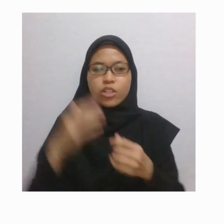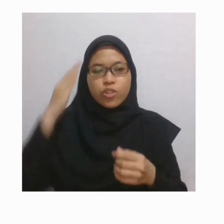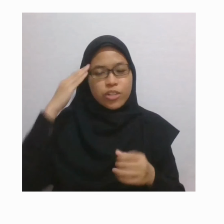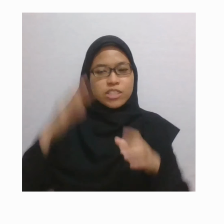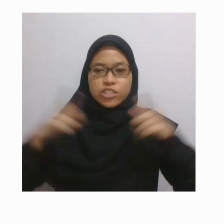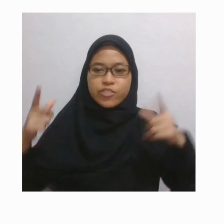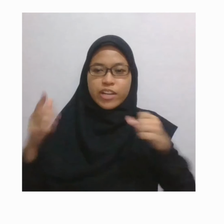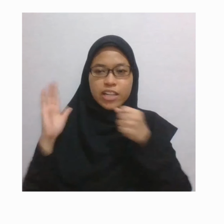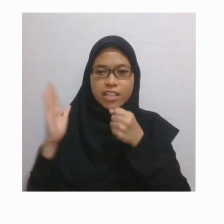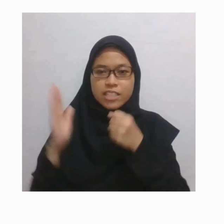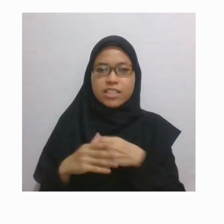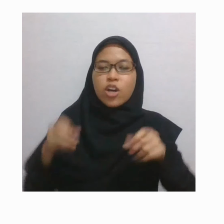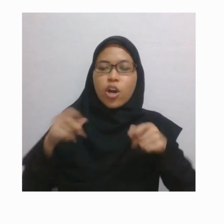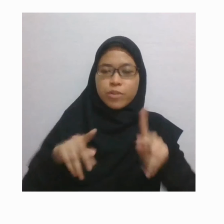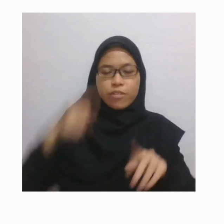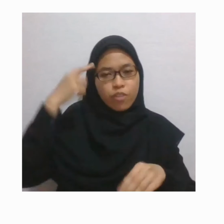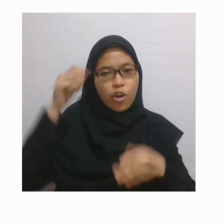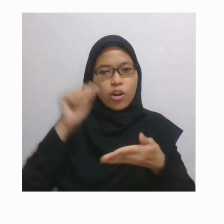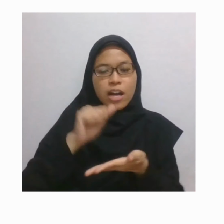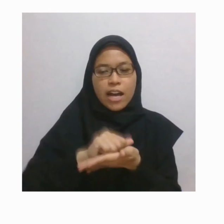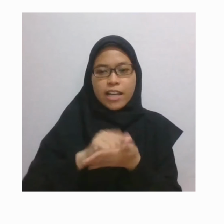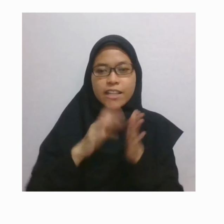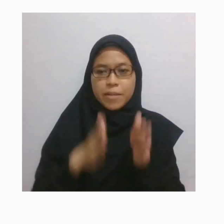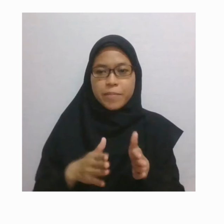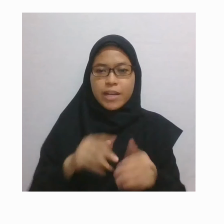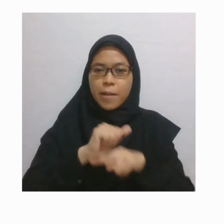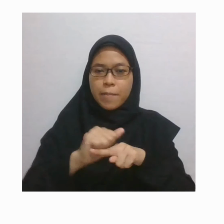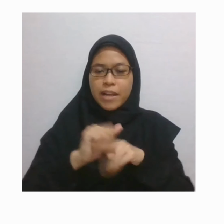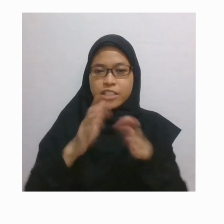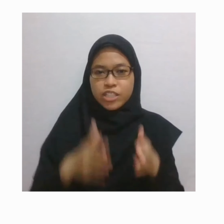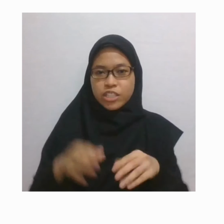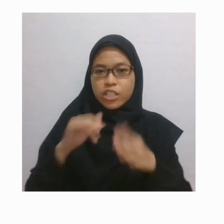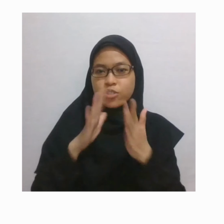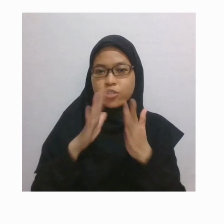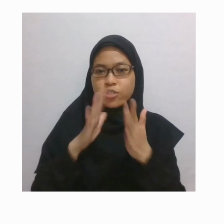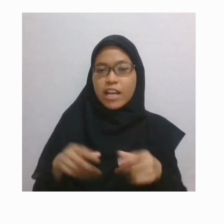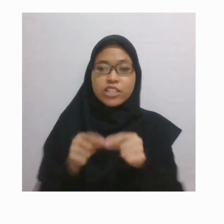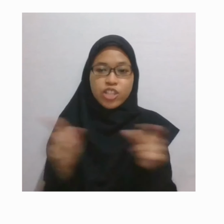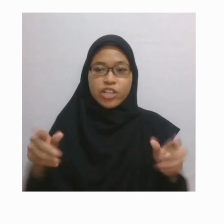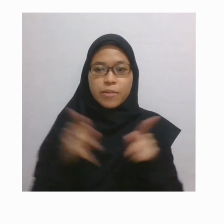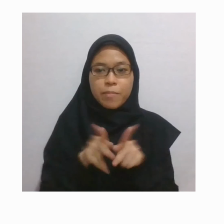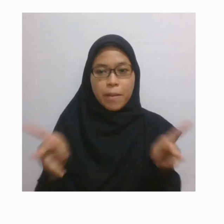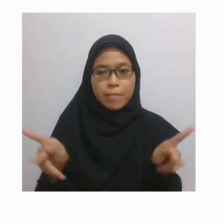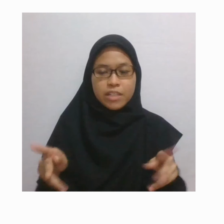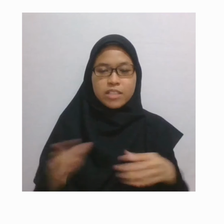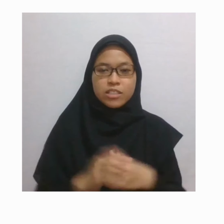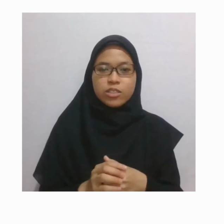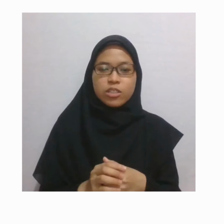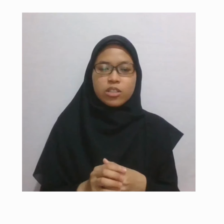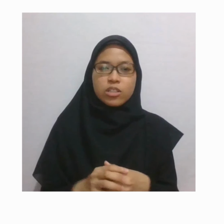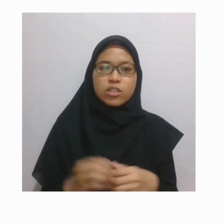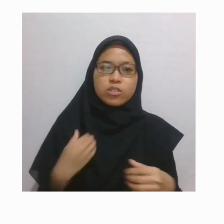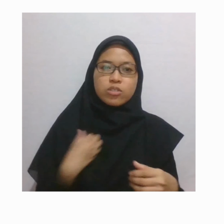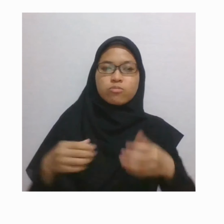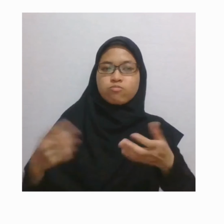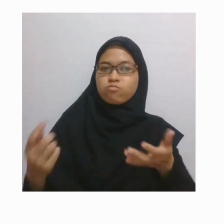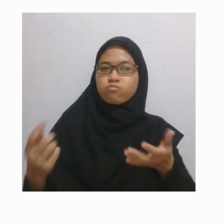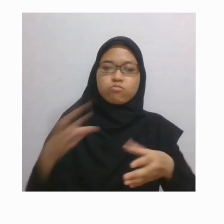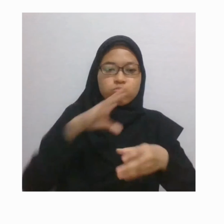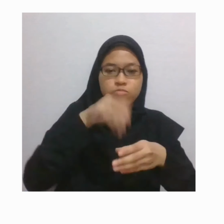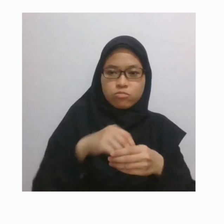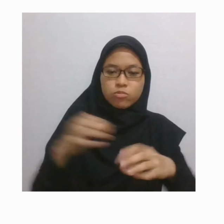opportunities for academics, practitioners, students, and also the general public to engage in stimulating discussions on